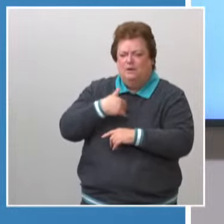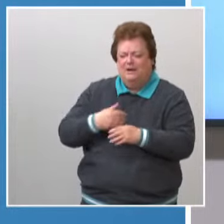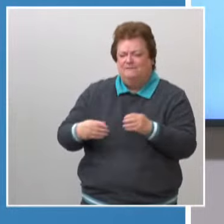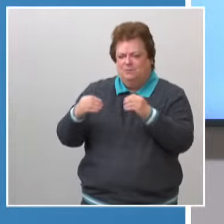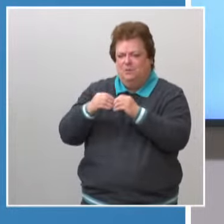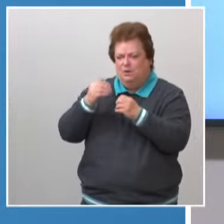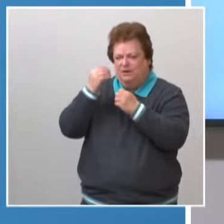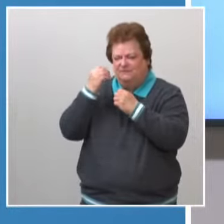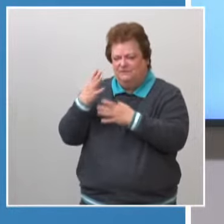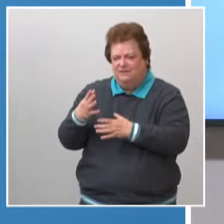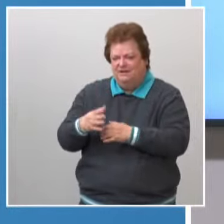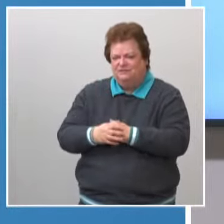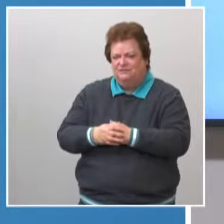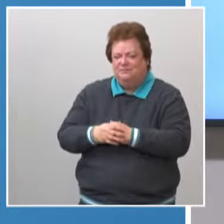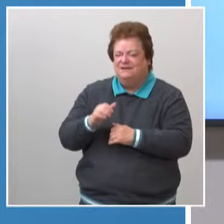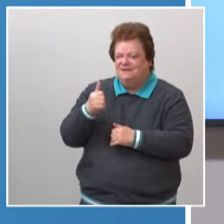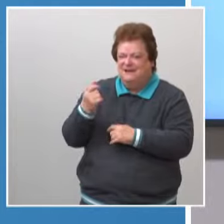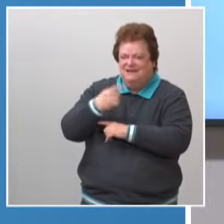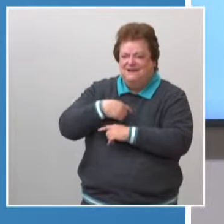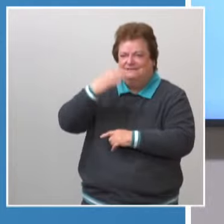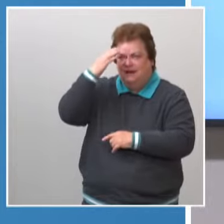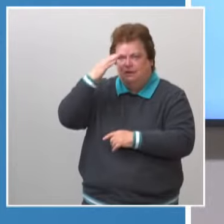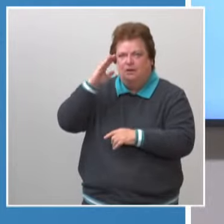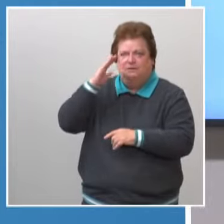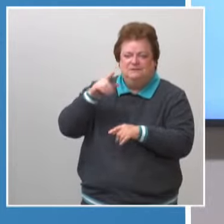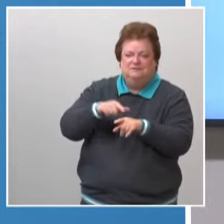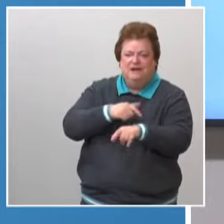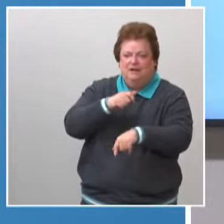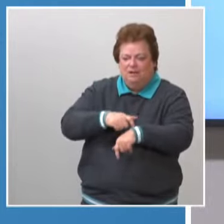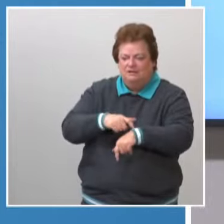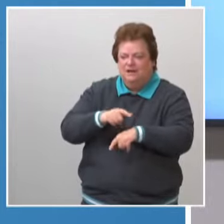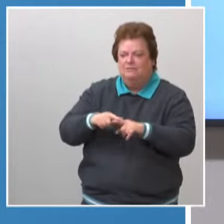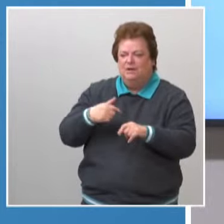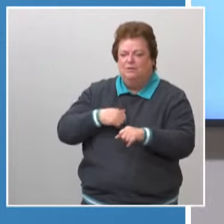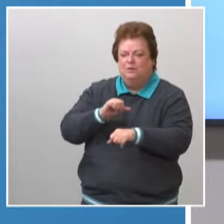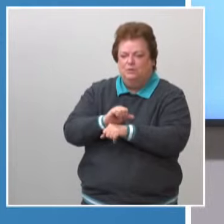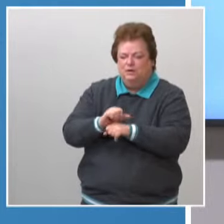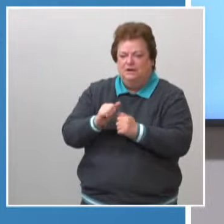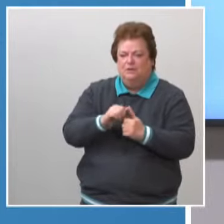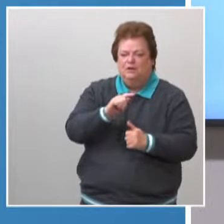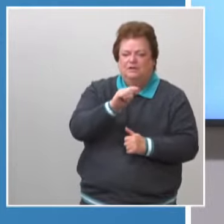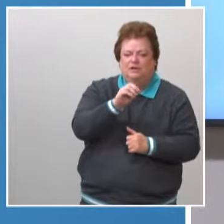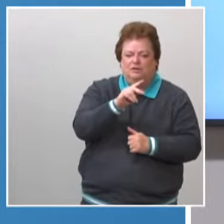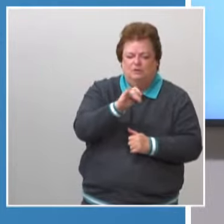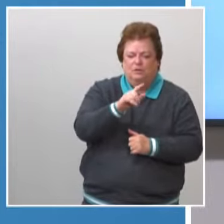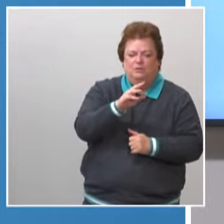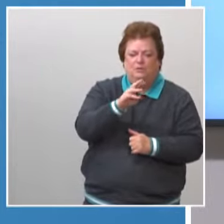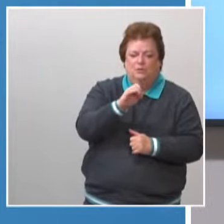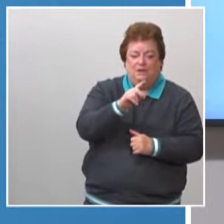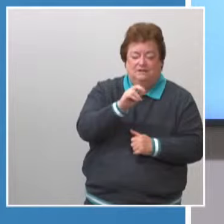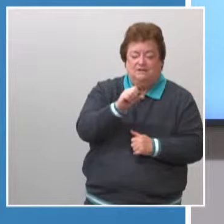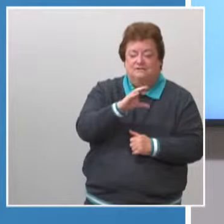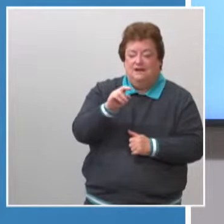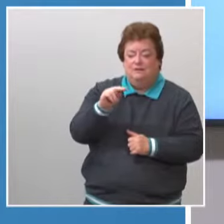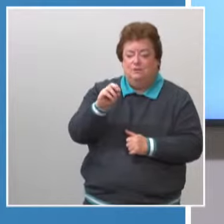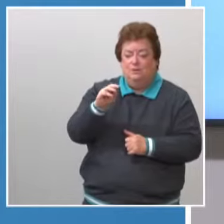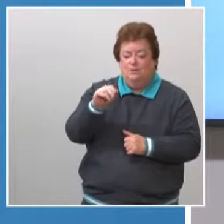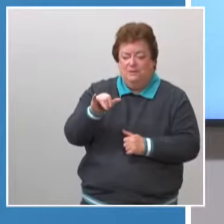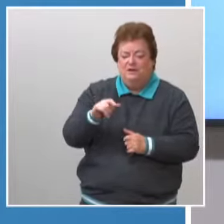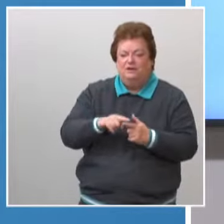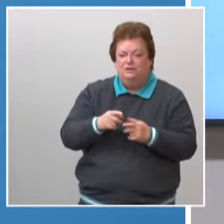information. But 10 days seems like a long time to me. That's why we're really working with Total Wellness and NAMI to get those sites